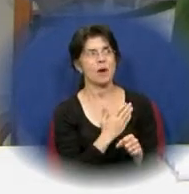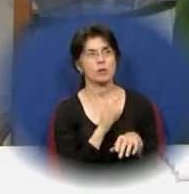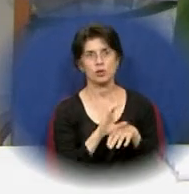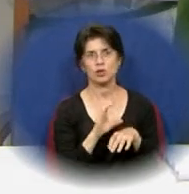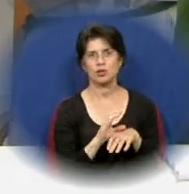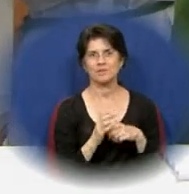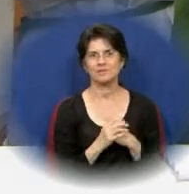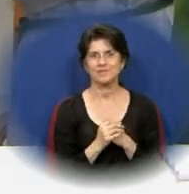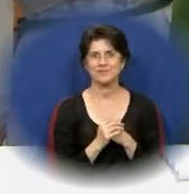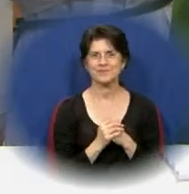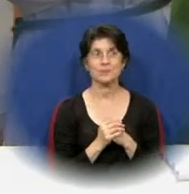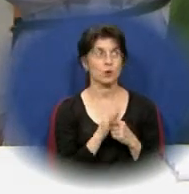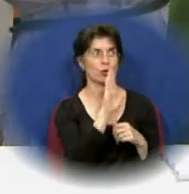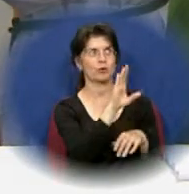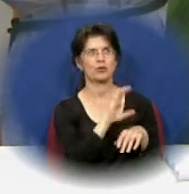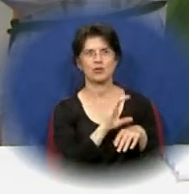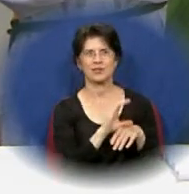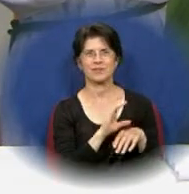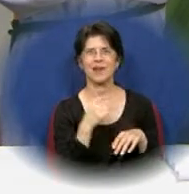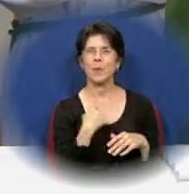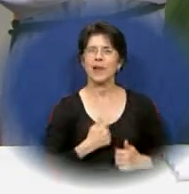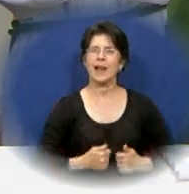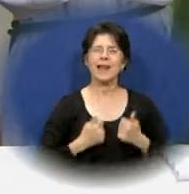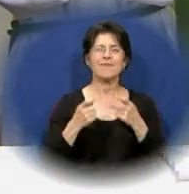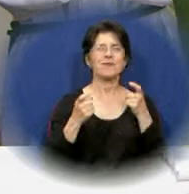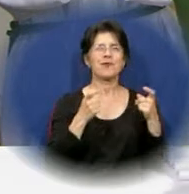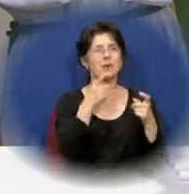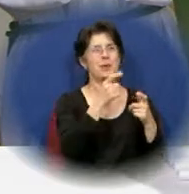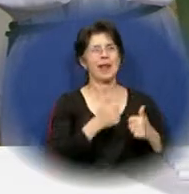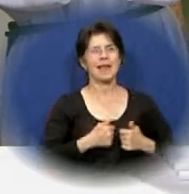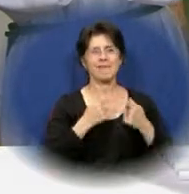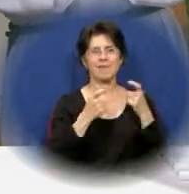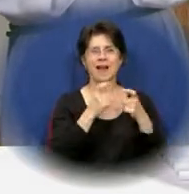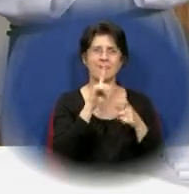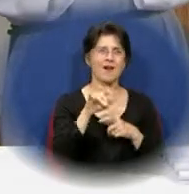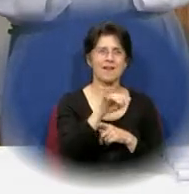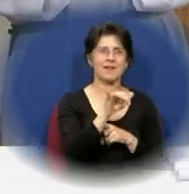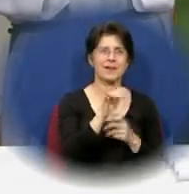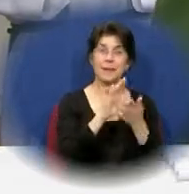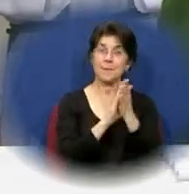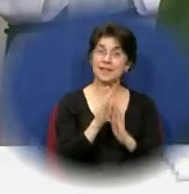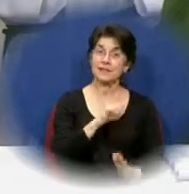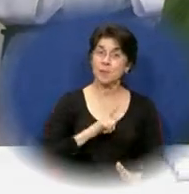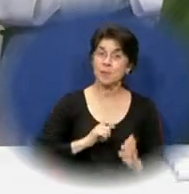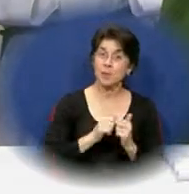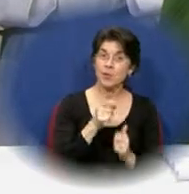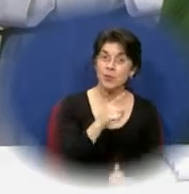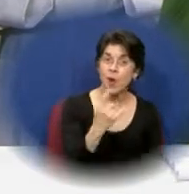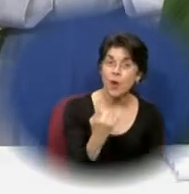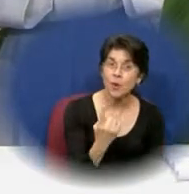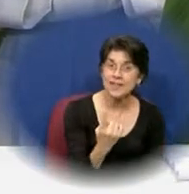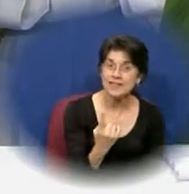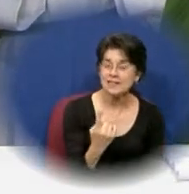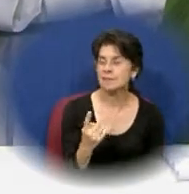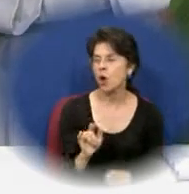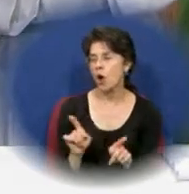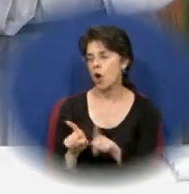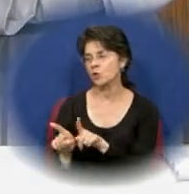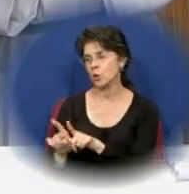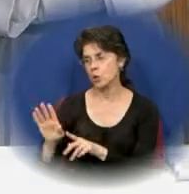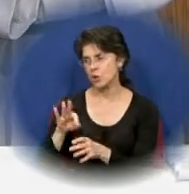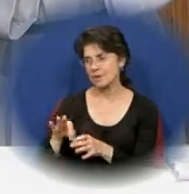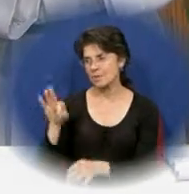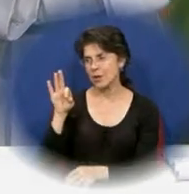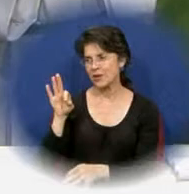accordance with your will, who live and reign forever and ever. Amen. The peace of the Lord be with you always. And with your spirit. Let's minister to those near